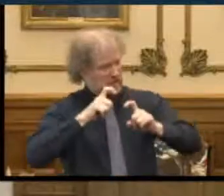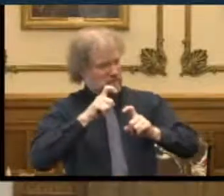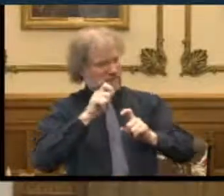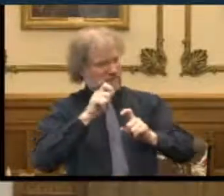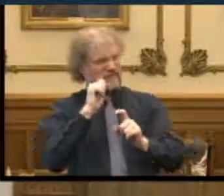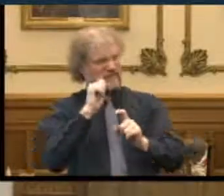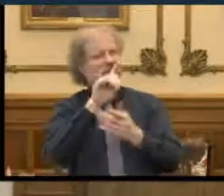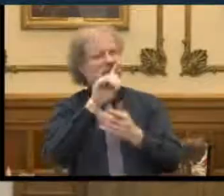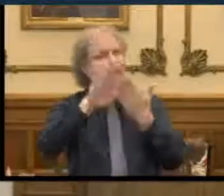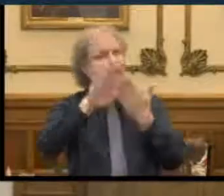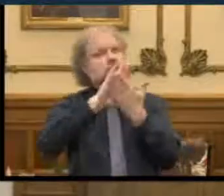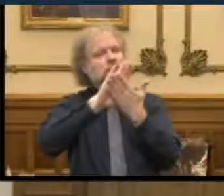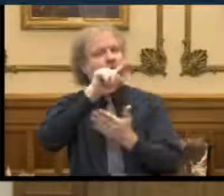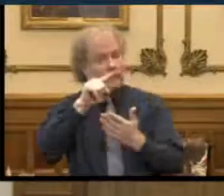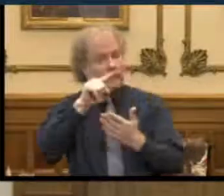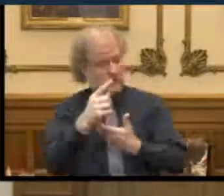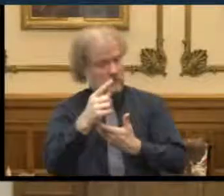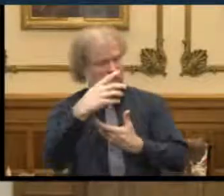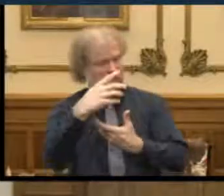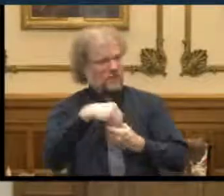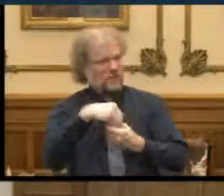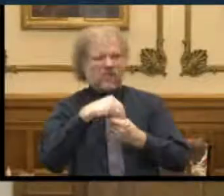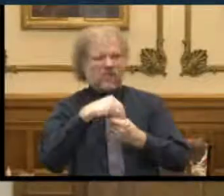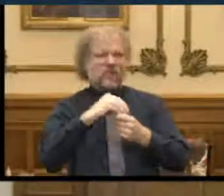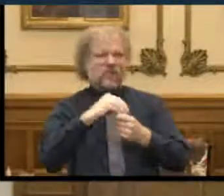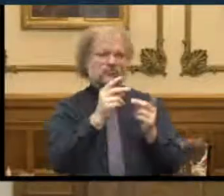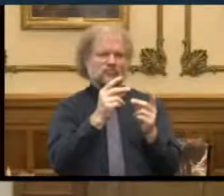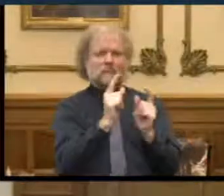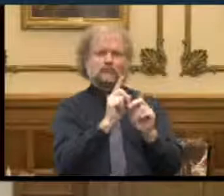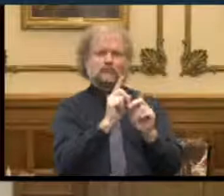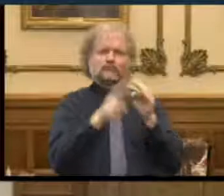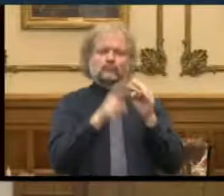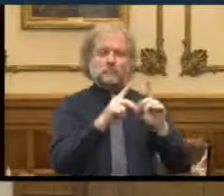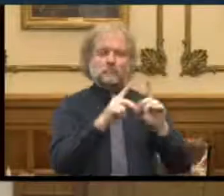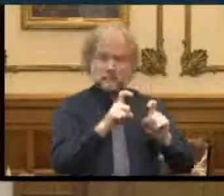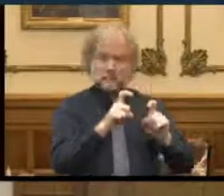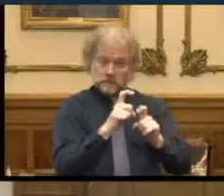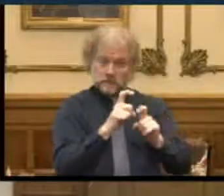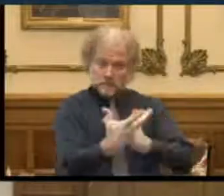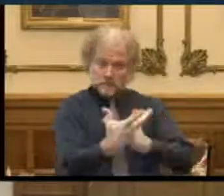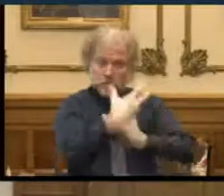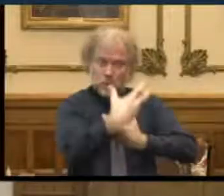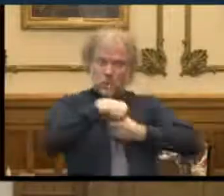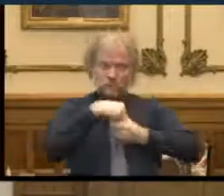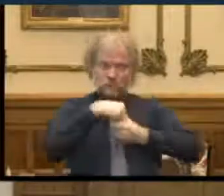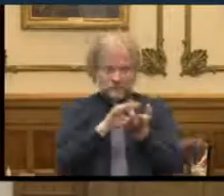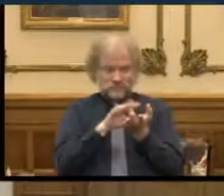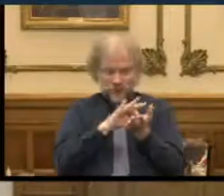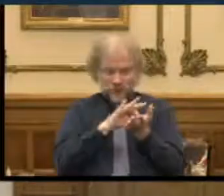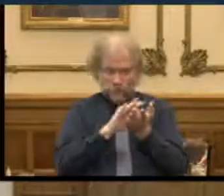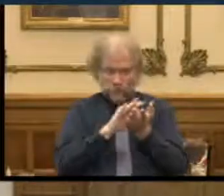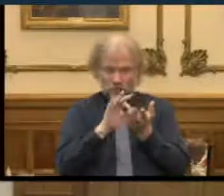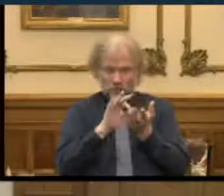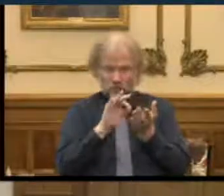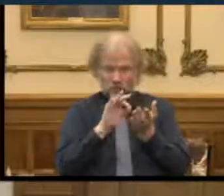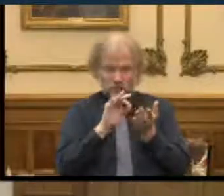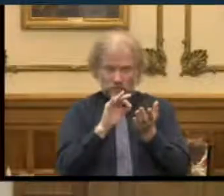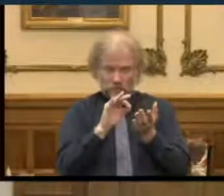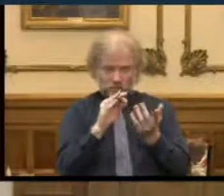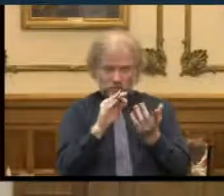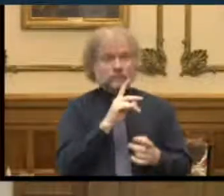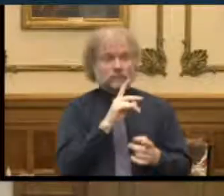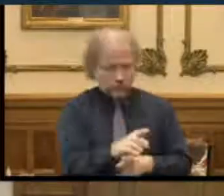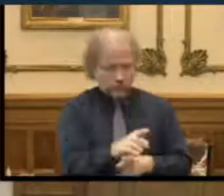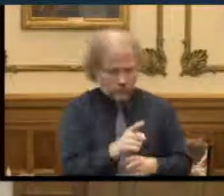at colleges, including those rapid result tests, are those being included in the state data that's being reported? And if